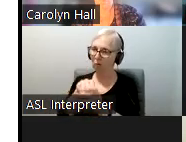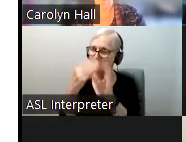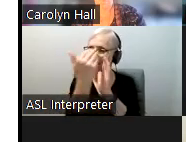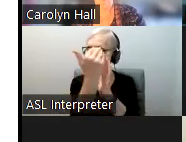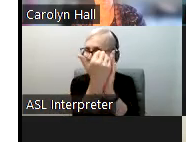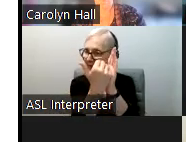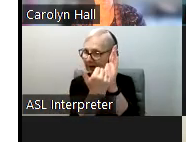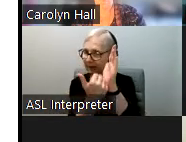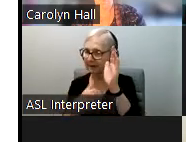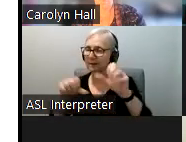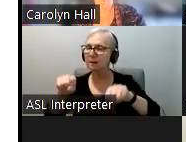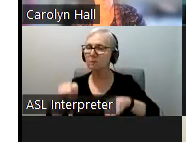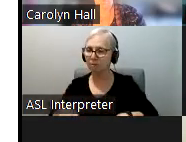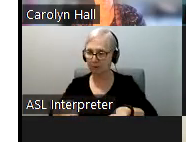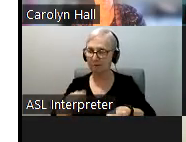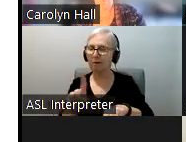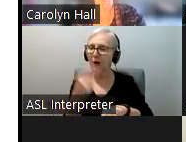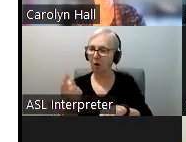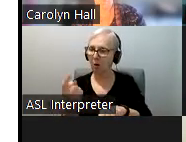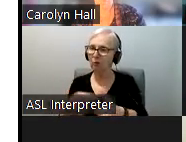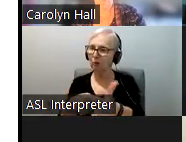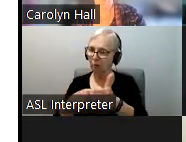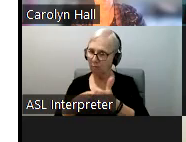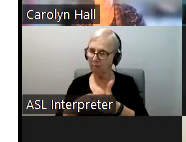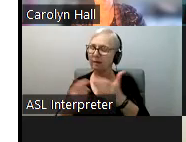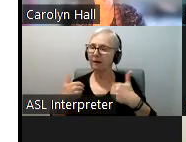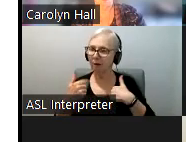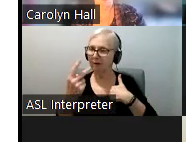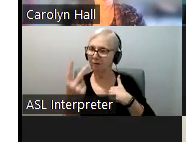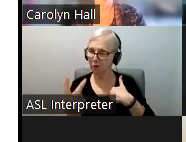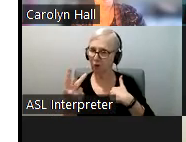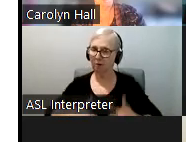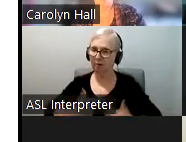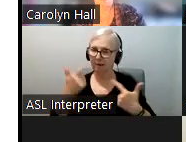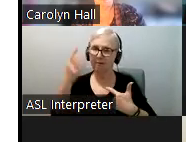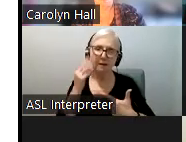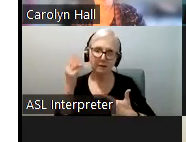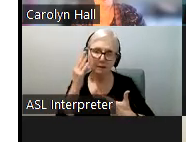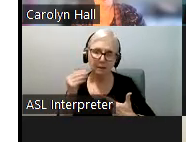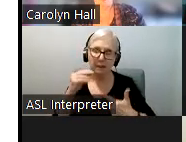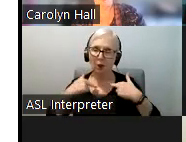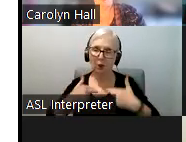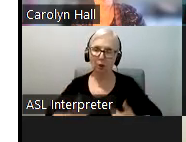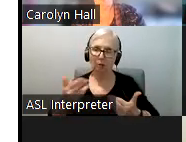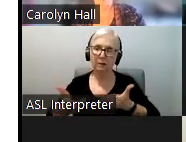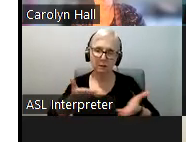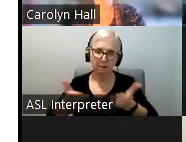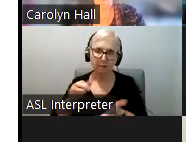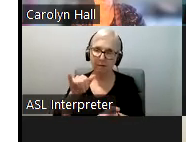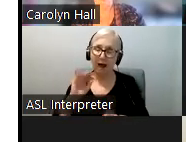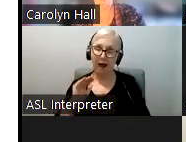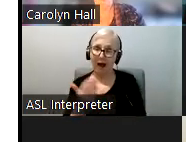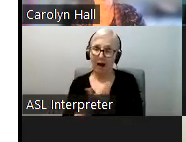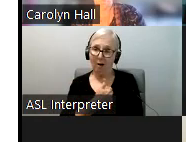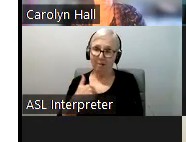when it comes to this. But the only prerequisite is that you have at least 2 lived experiences in human services. And for us, our membership, I